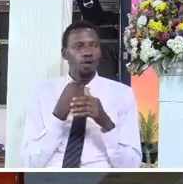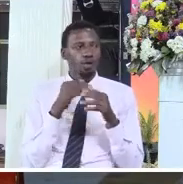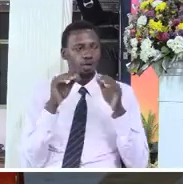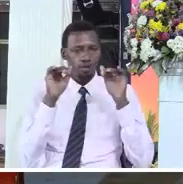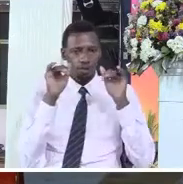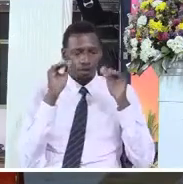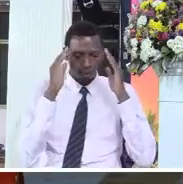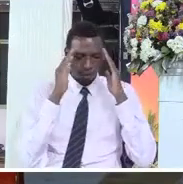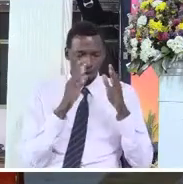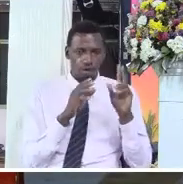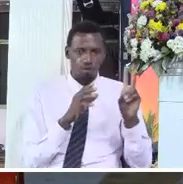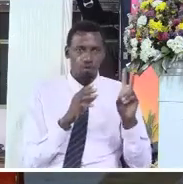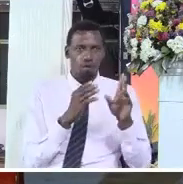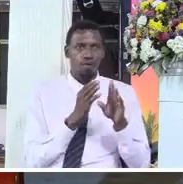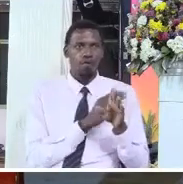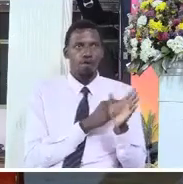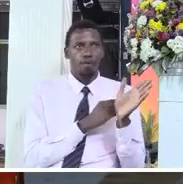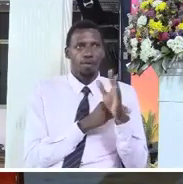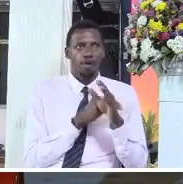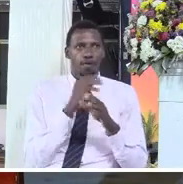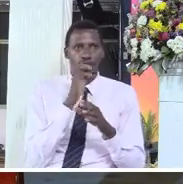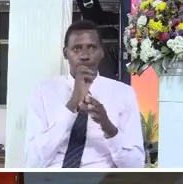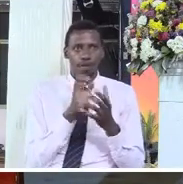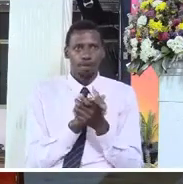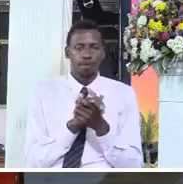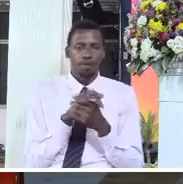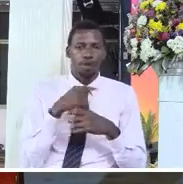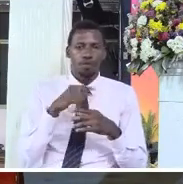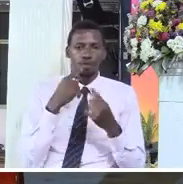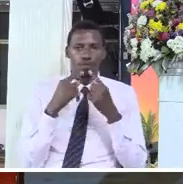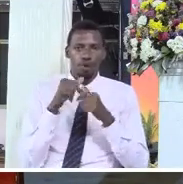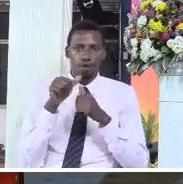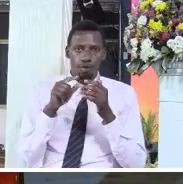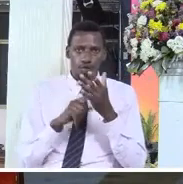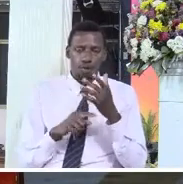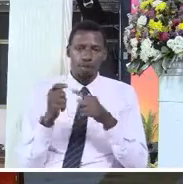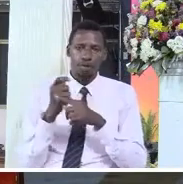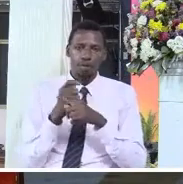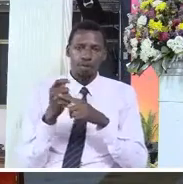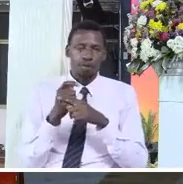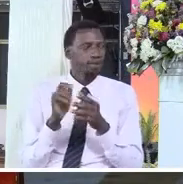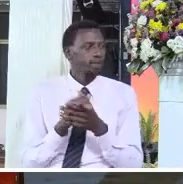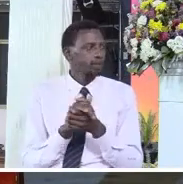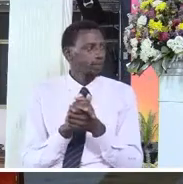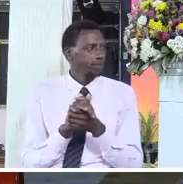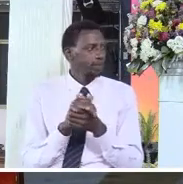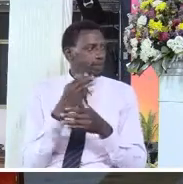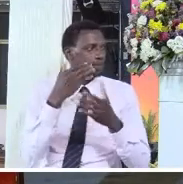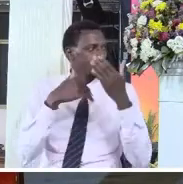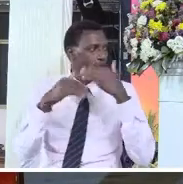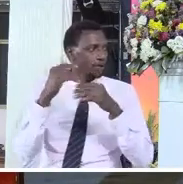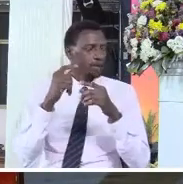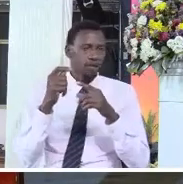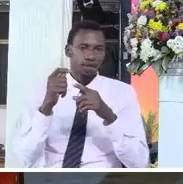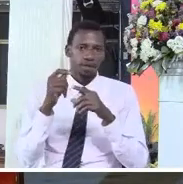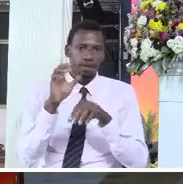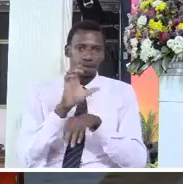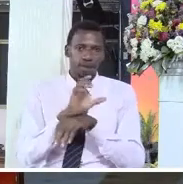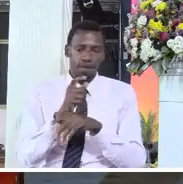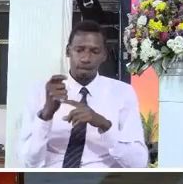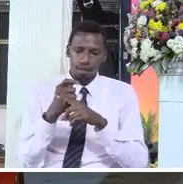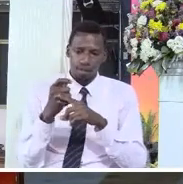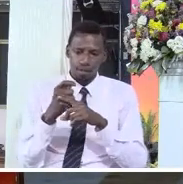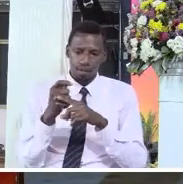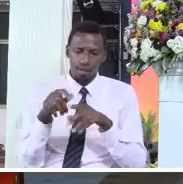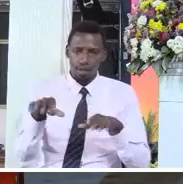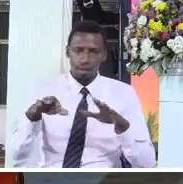I come to Elder. We are talking about training. The campus church is a training ground for future